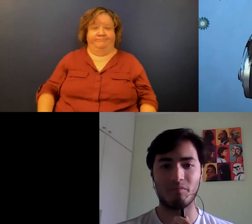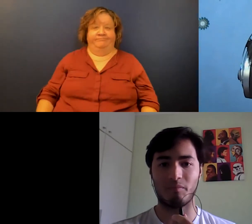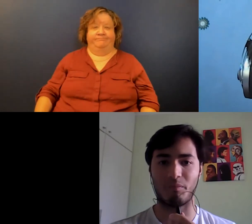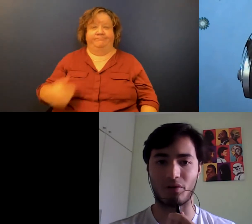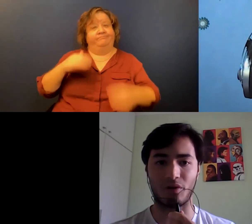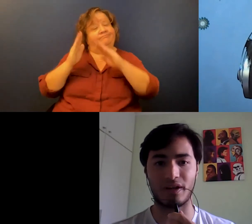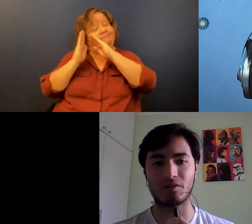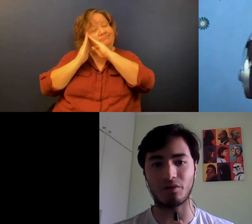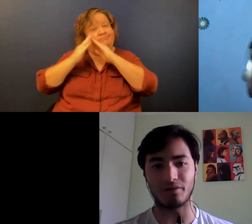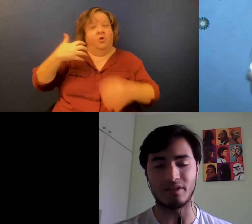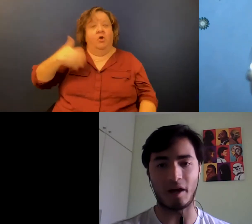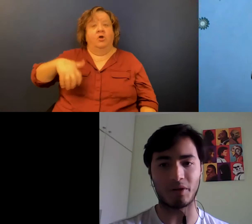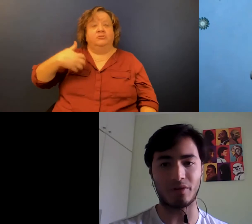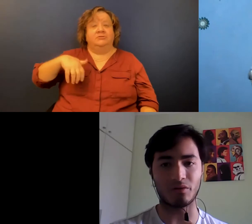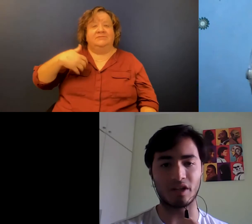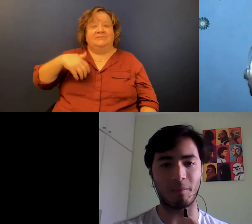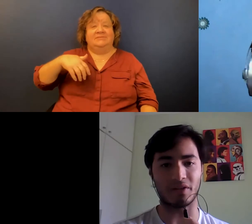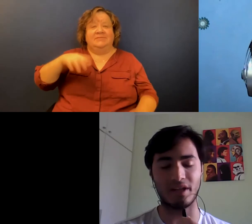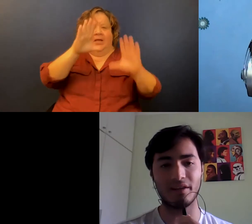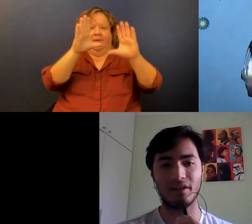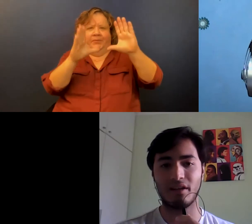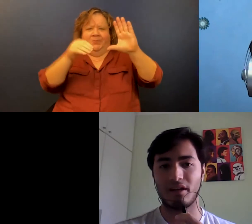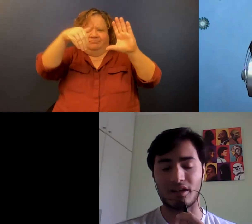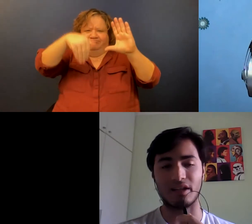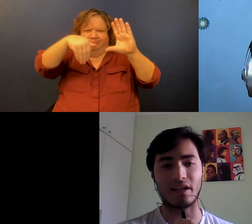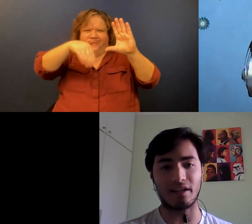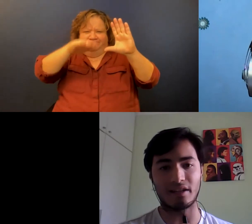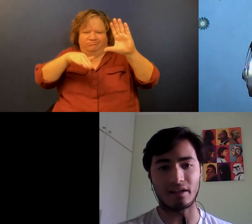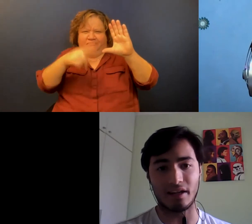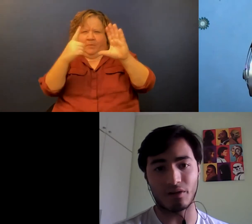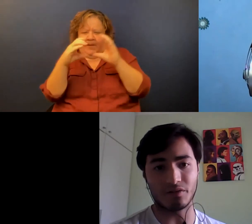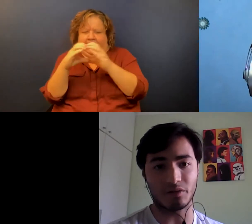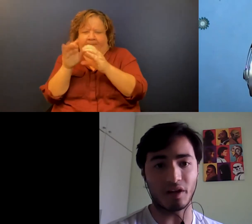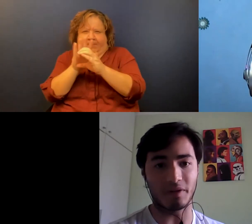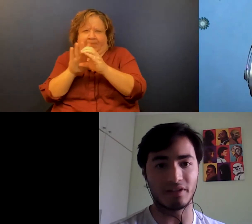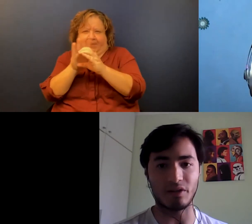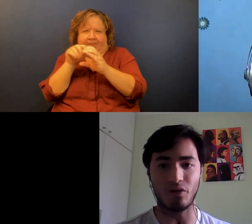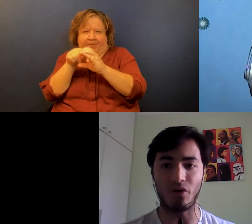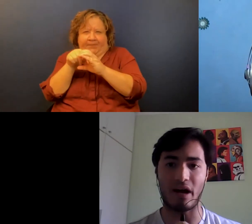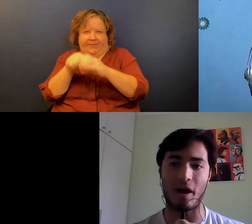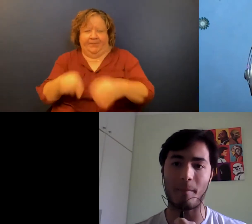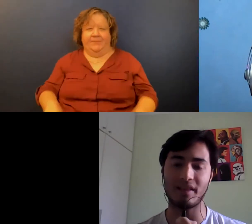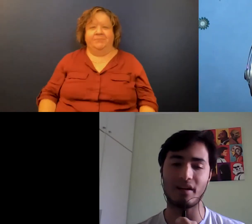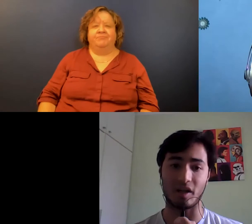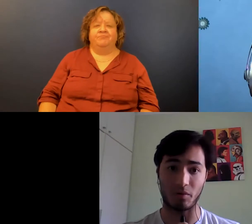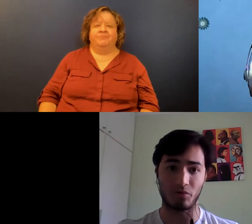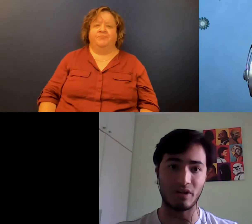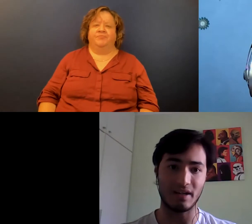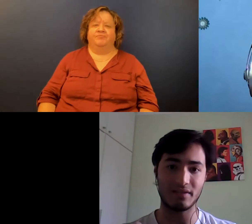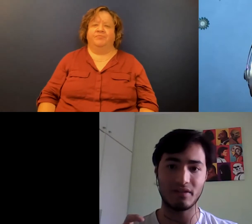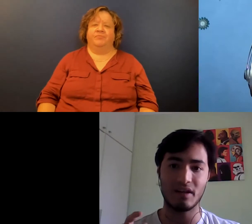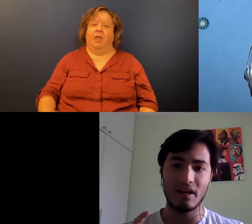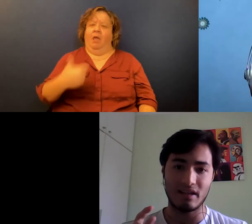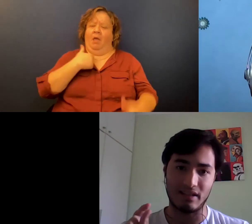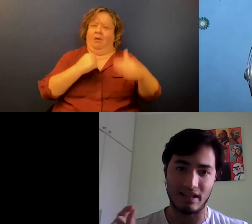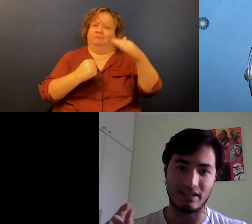well, I'm an activist for the rights of people with disabilities. On this occasion, I'm representing